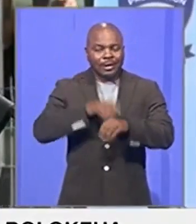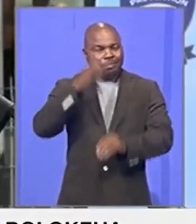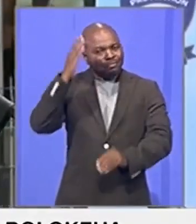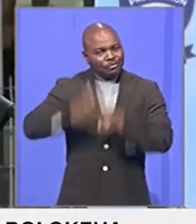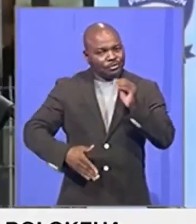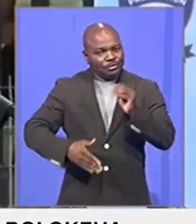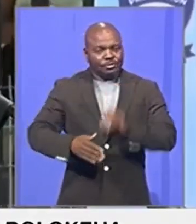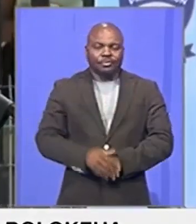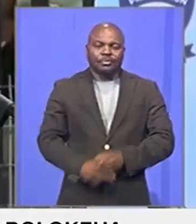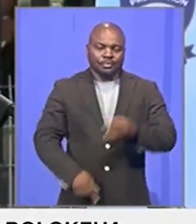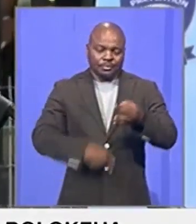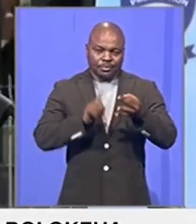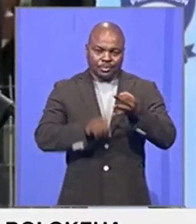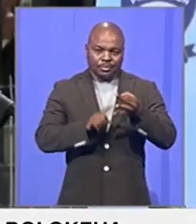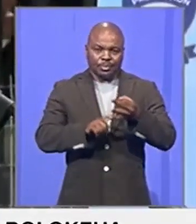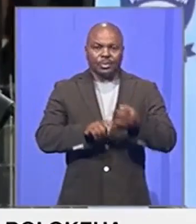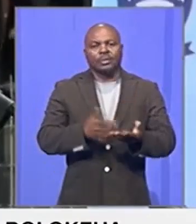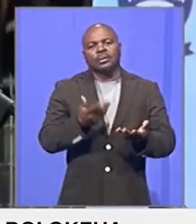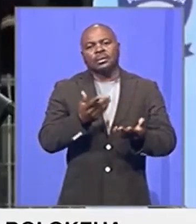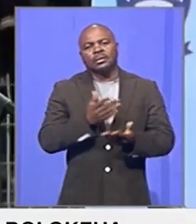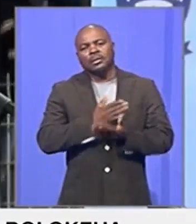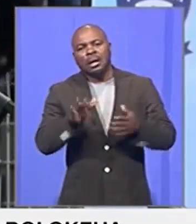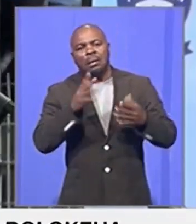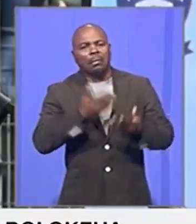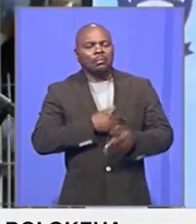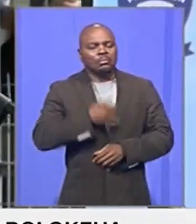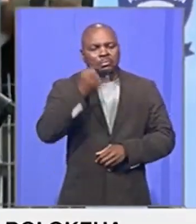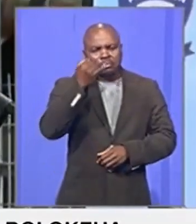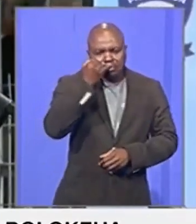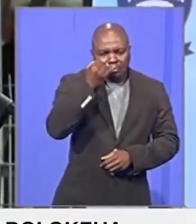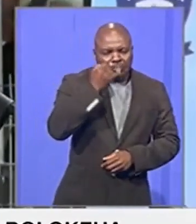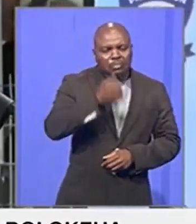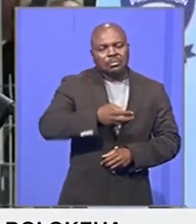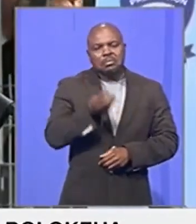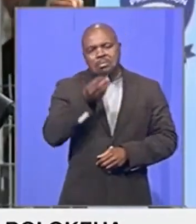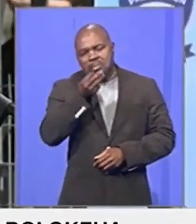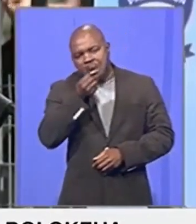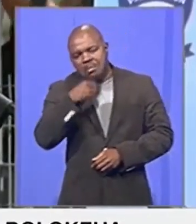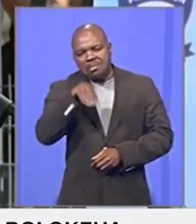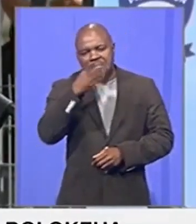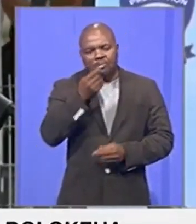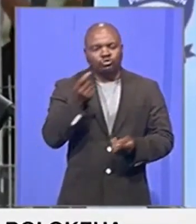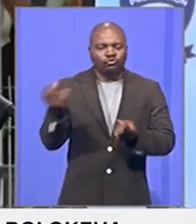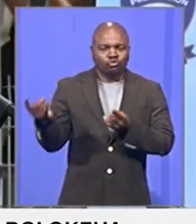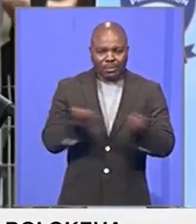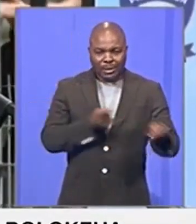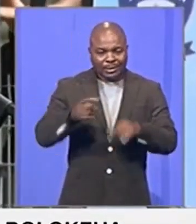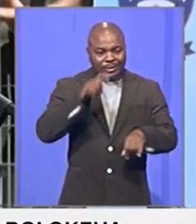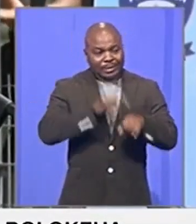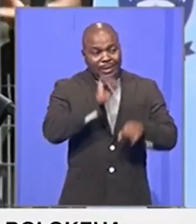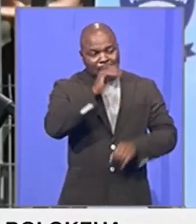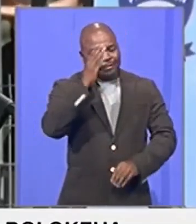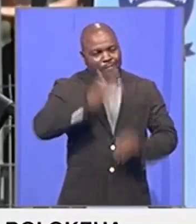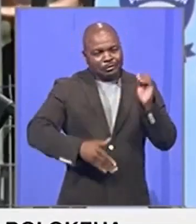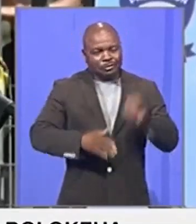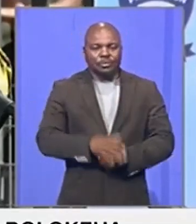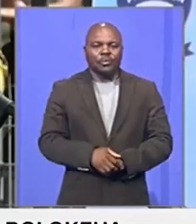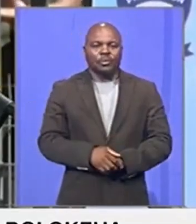Gone are the days la bathengisa ama drugs nensango, their days are numbered. Gone are the